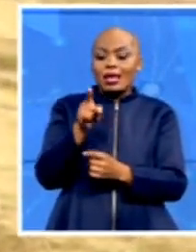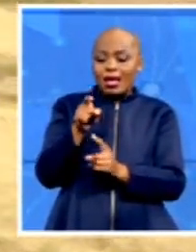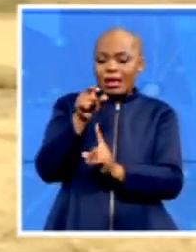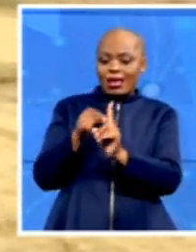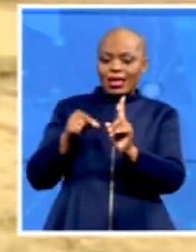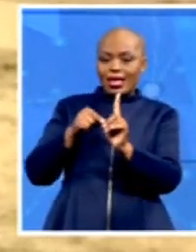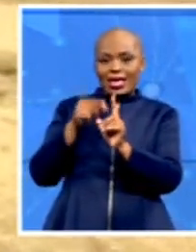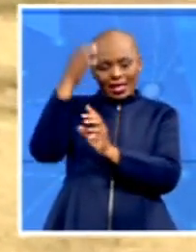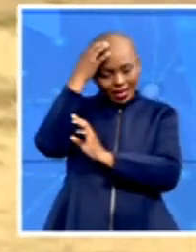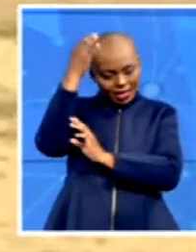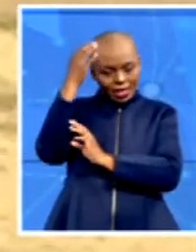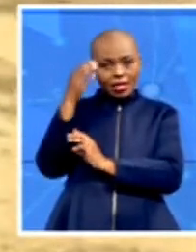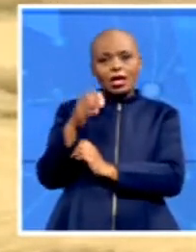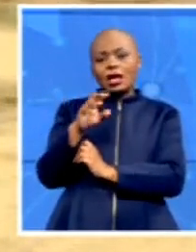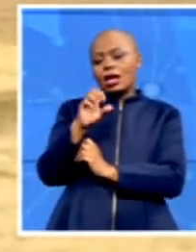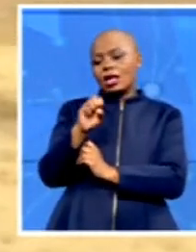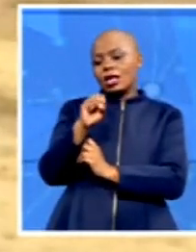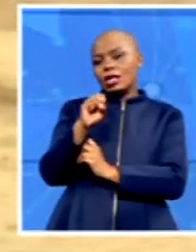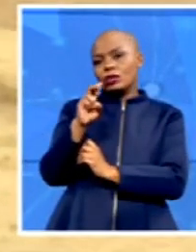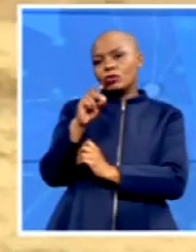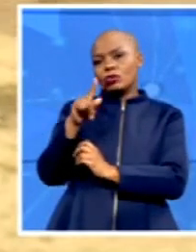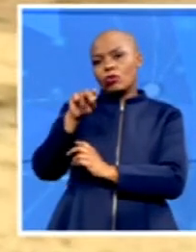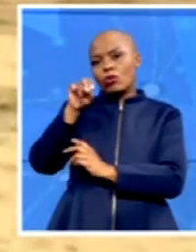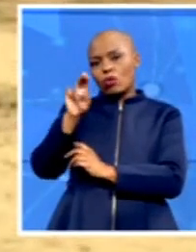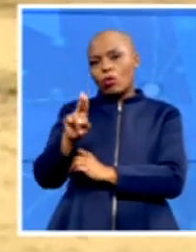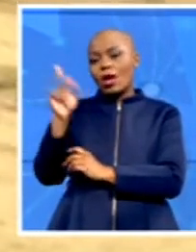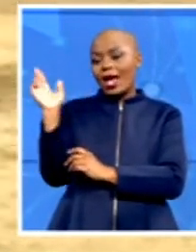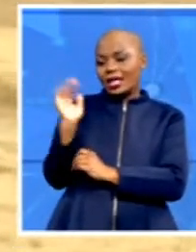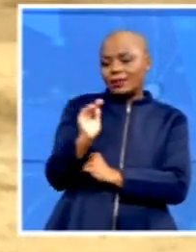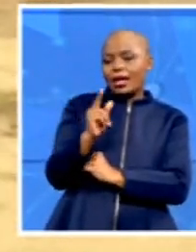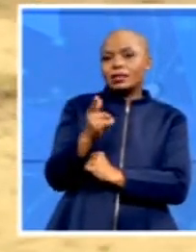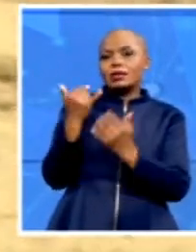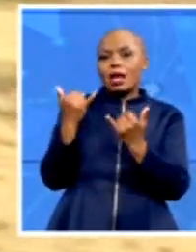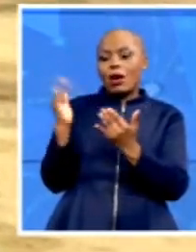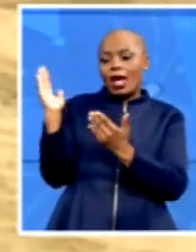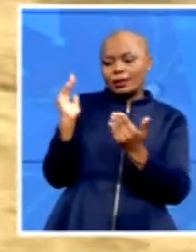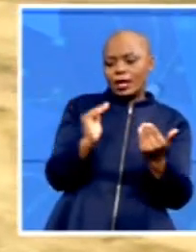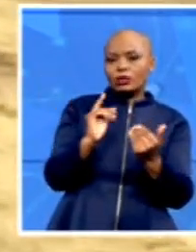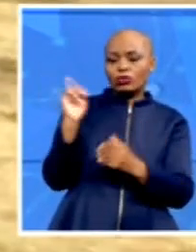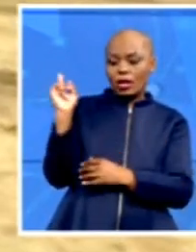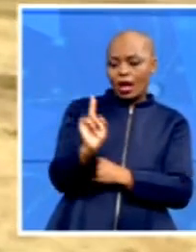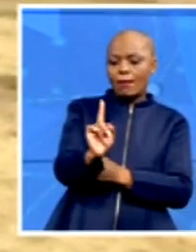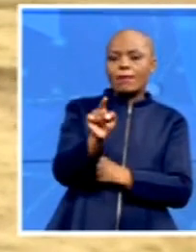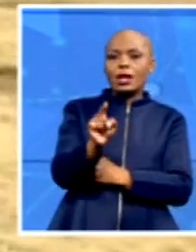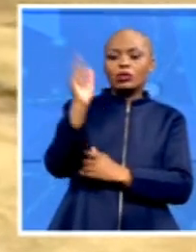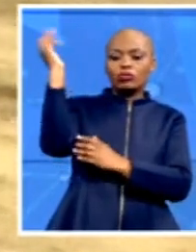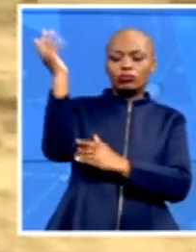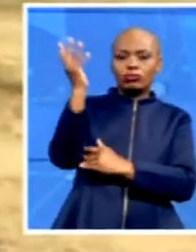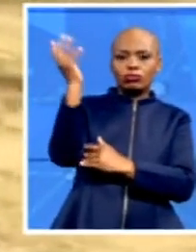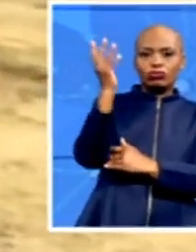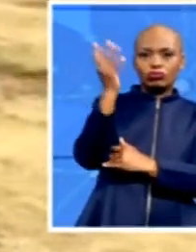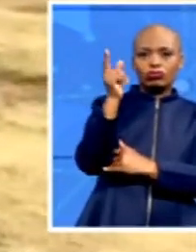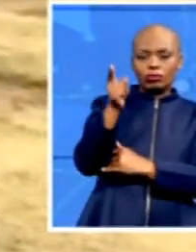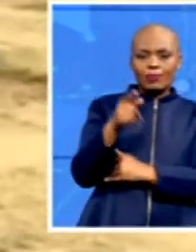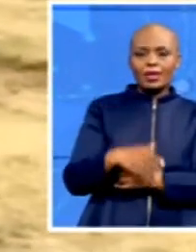that is now been dismissed, is expected now to address the gathering here. So they were saying that, well, he's not the king yet, because they're saying that there's still